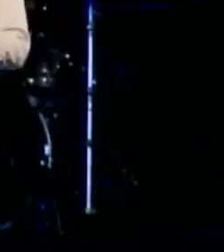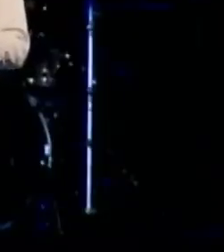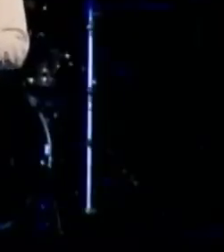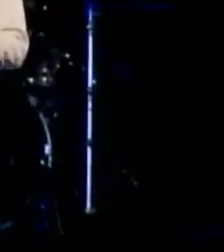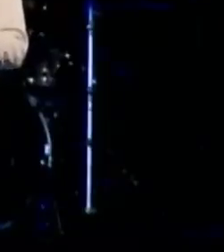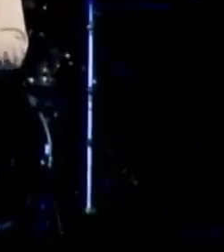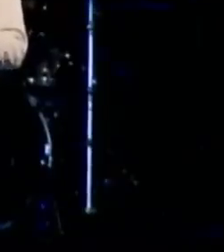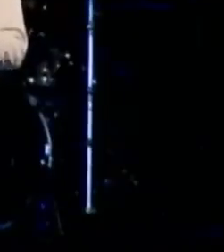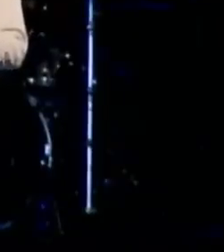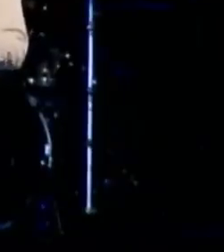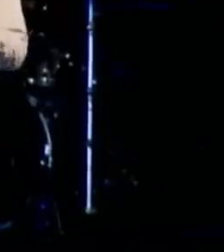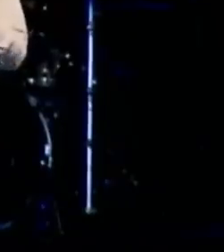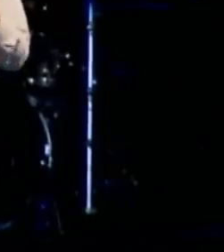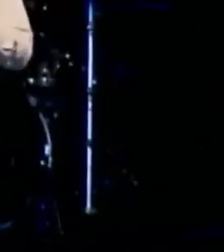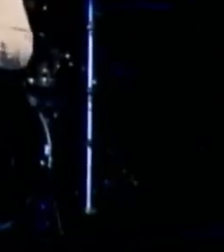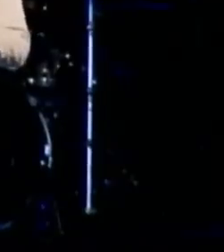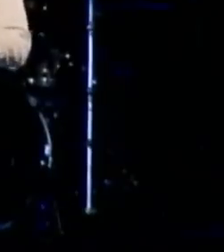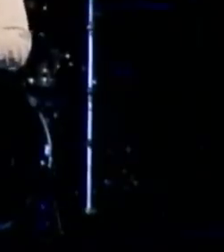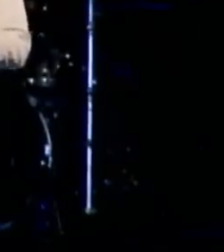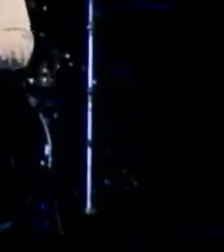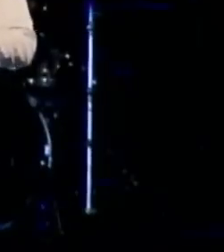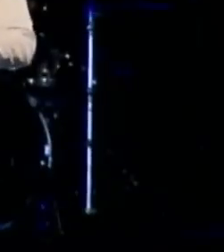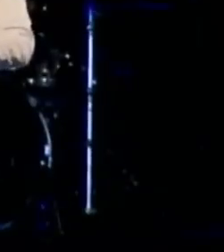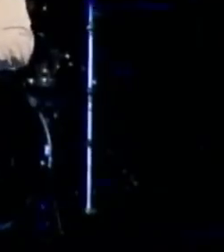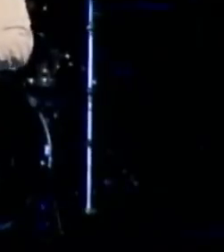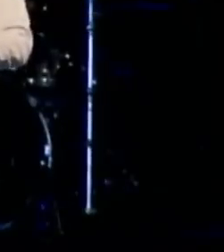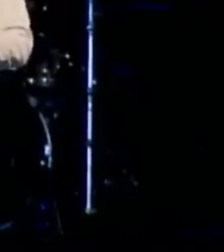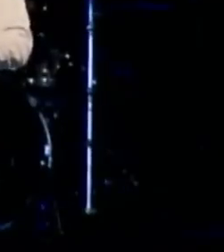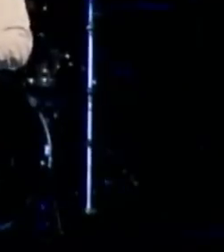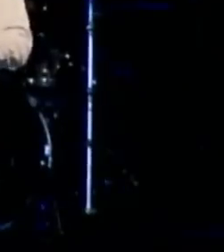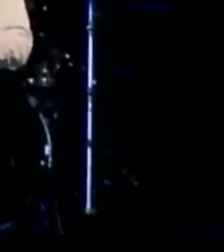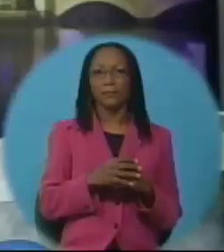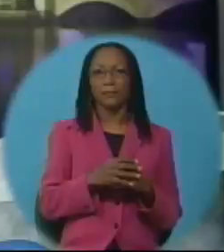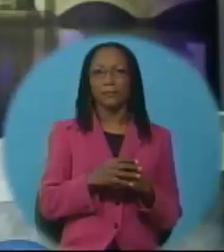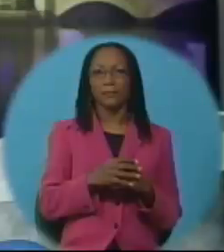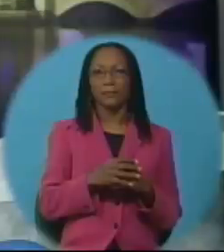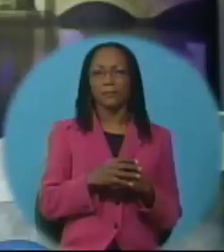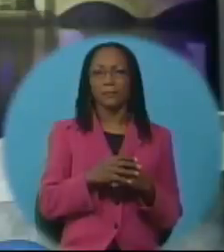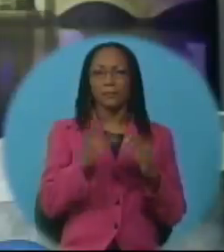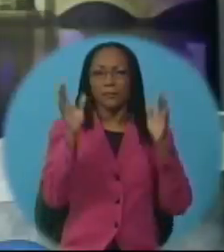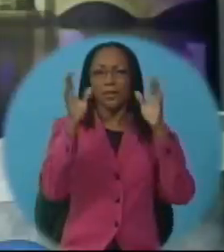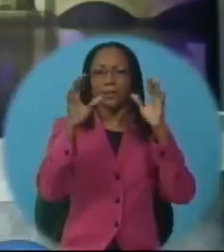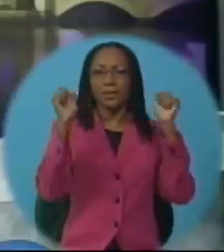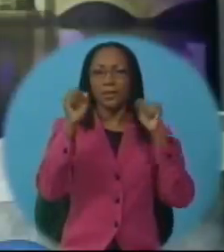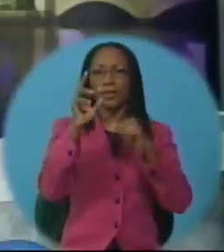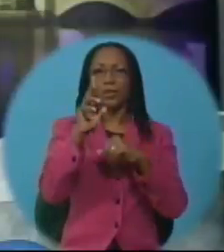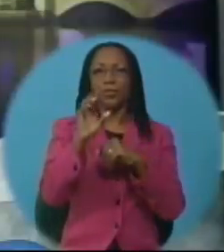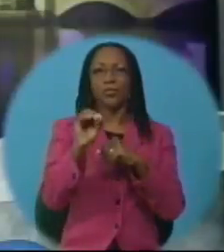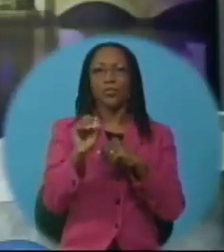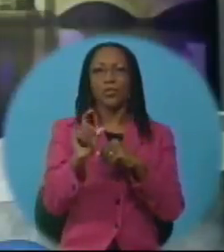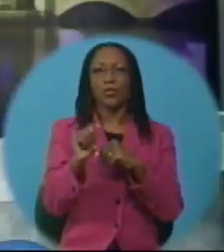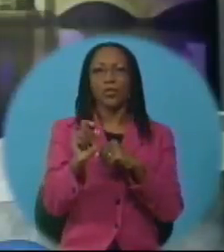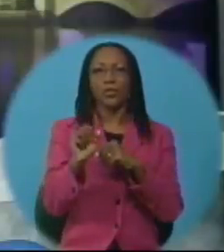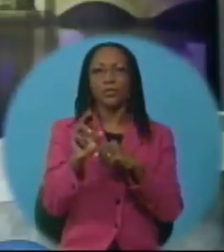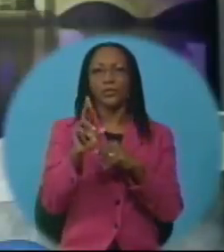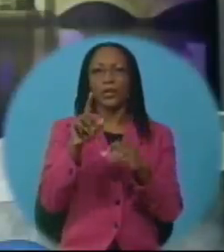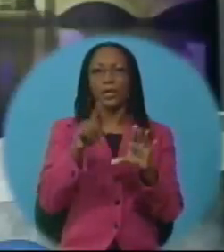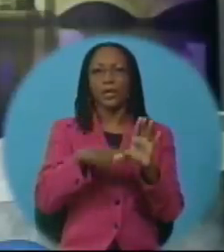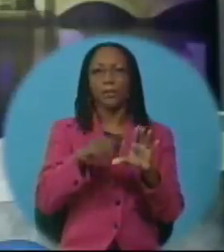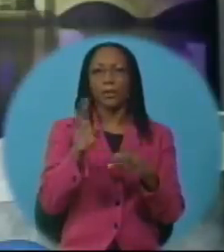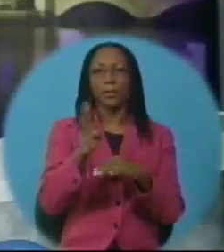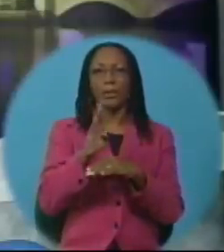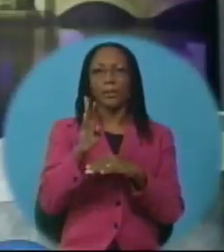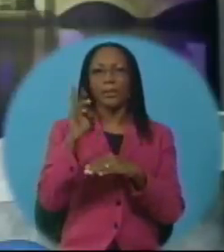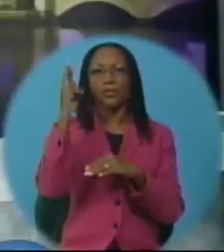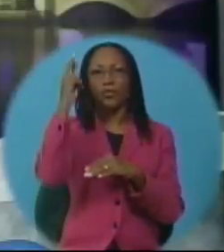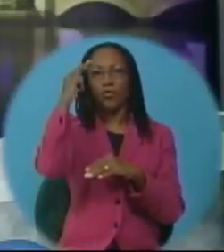evening to enjoy Carols by Candlelight. President of the Rotary Club of Barbados, Ron